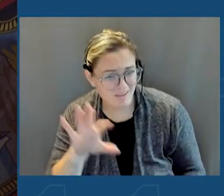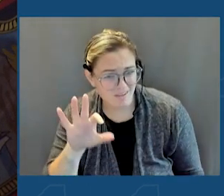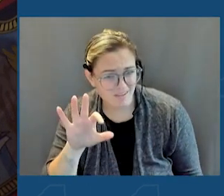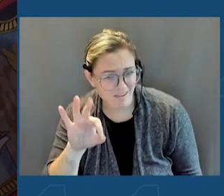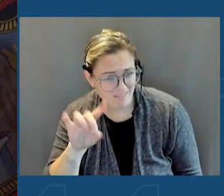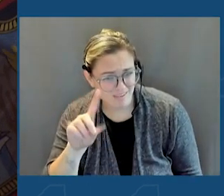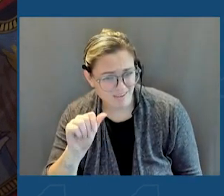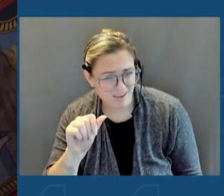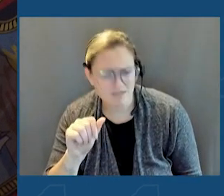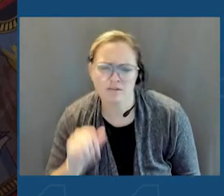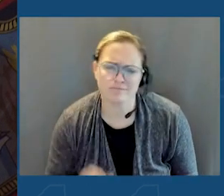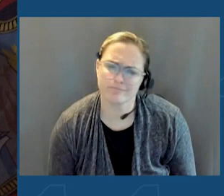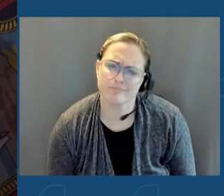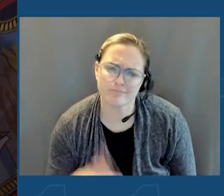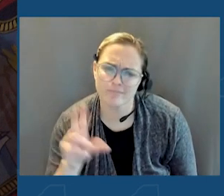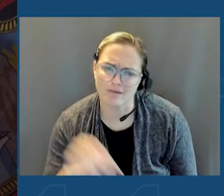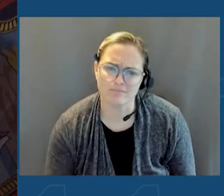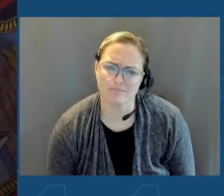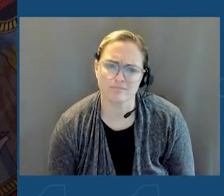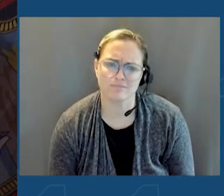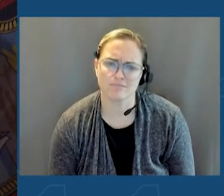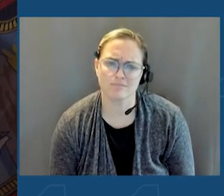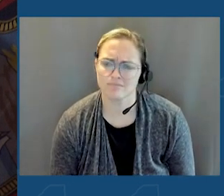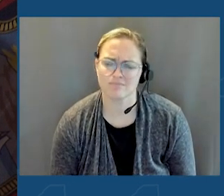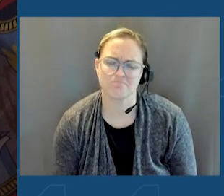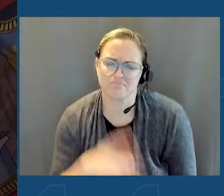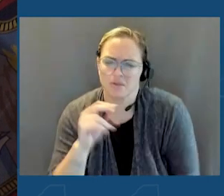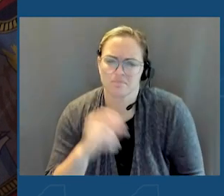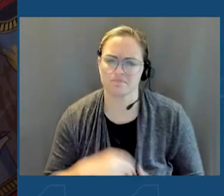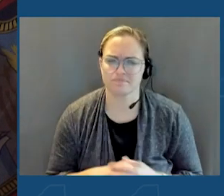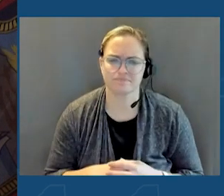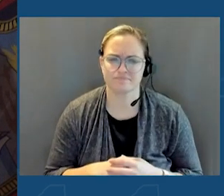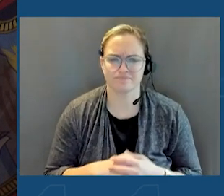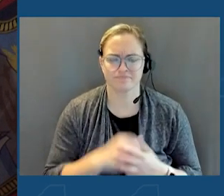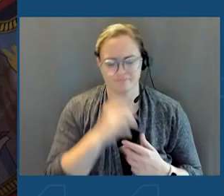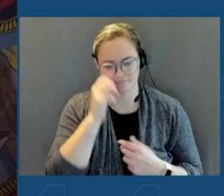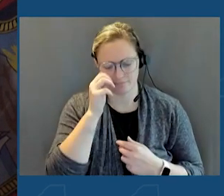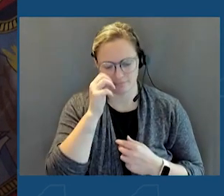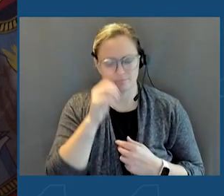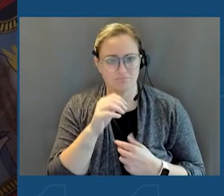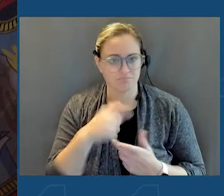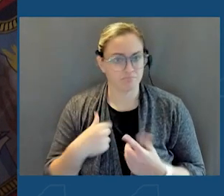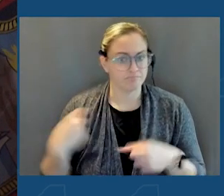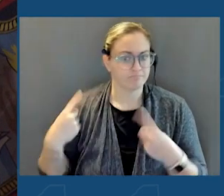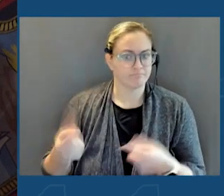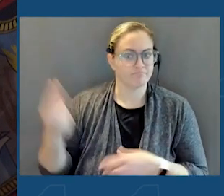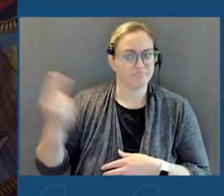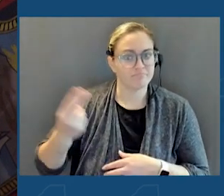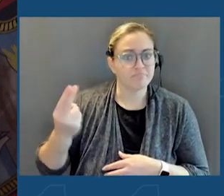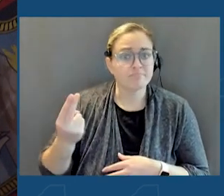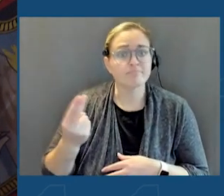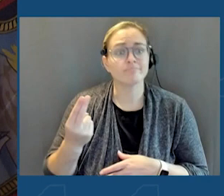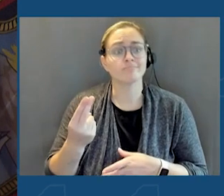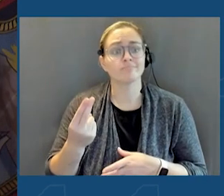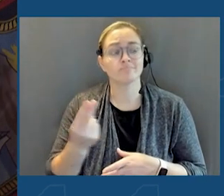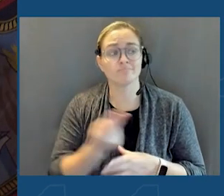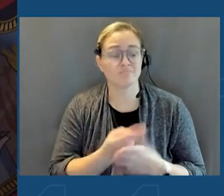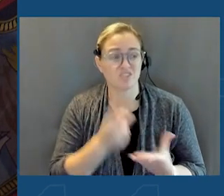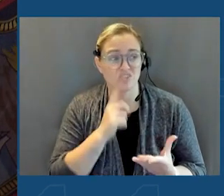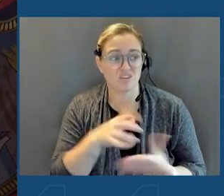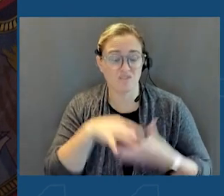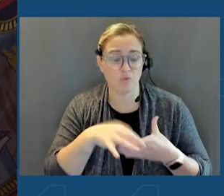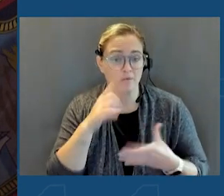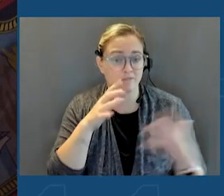No, I didn't think so. I don't think so. And never before in our history have the courts revoked a decision made by